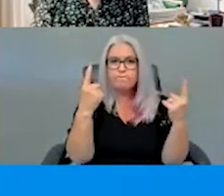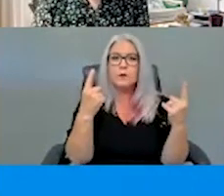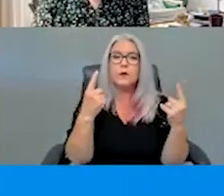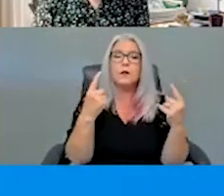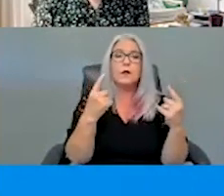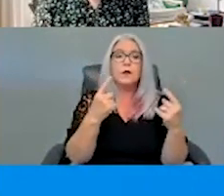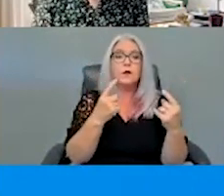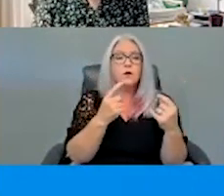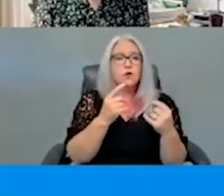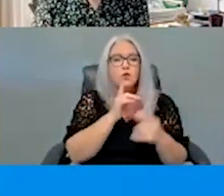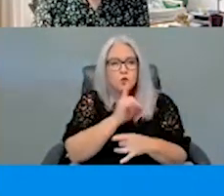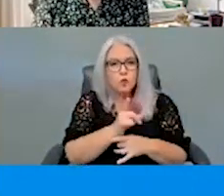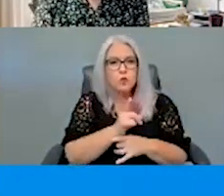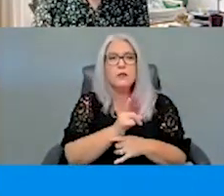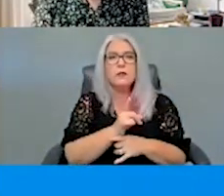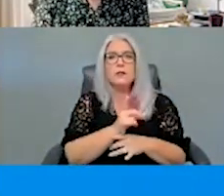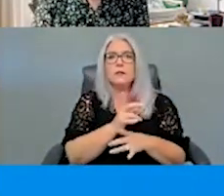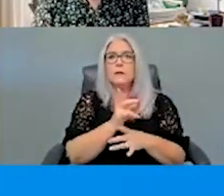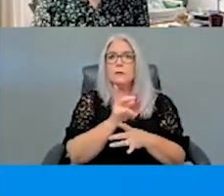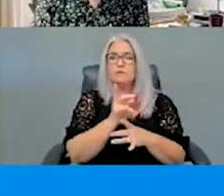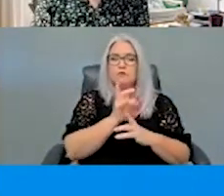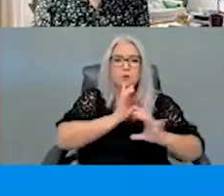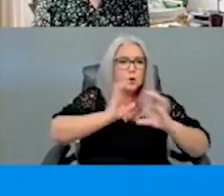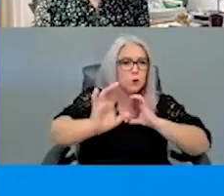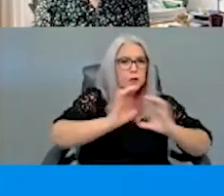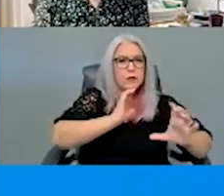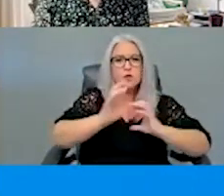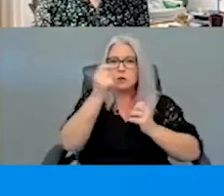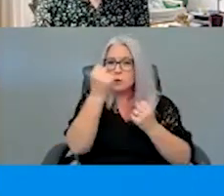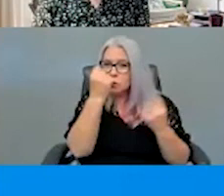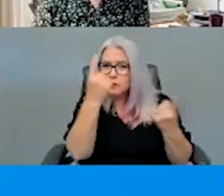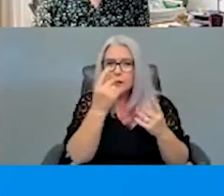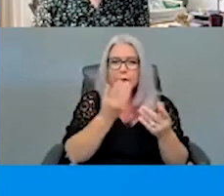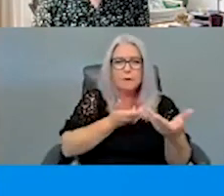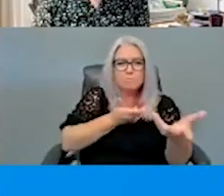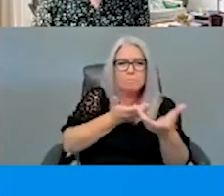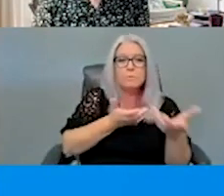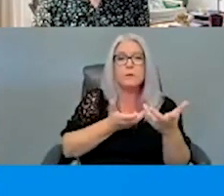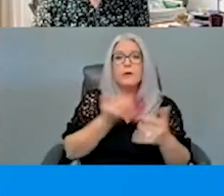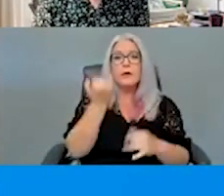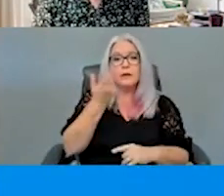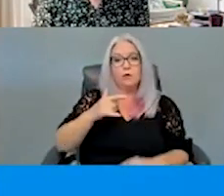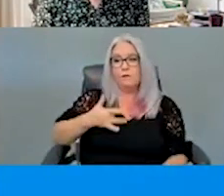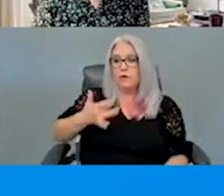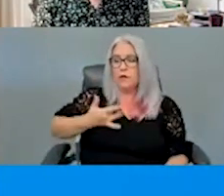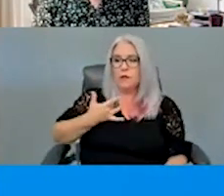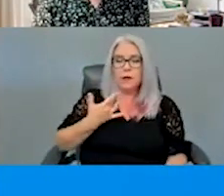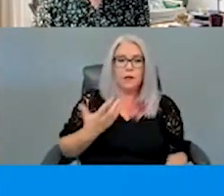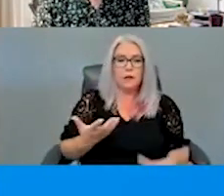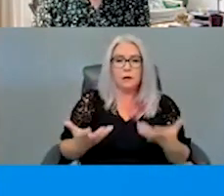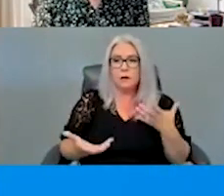effective, clear streams of communication. And if we're kind of bogged down by these ideas